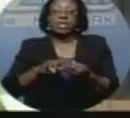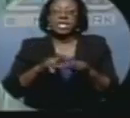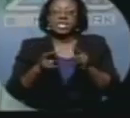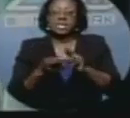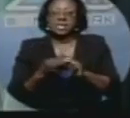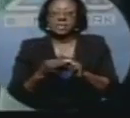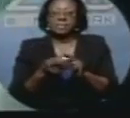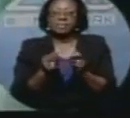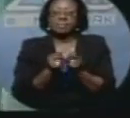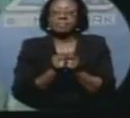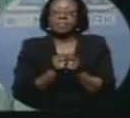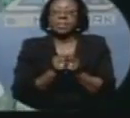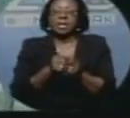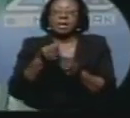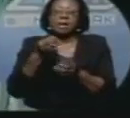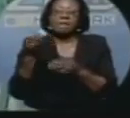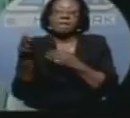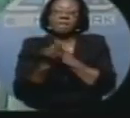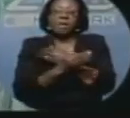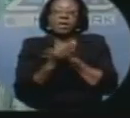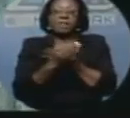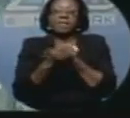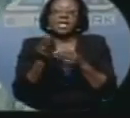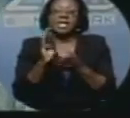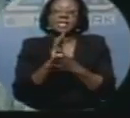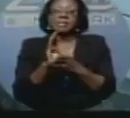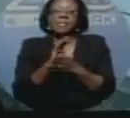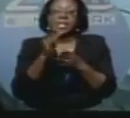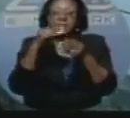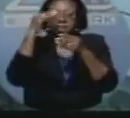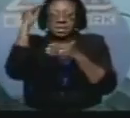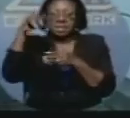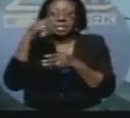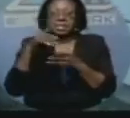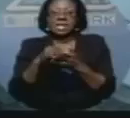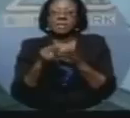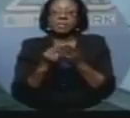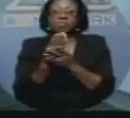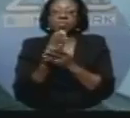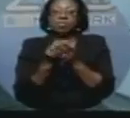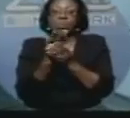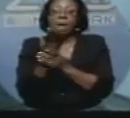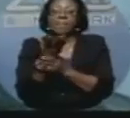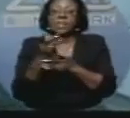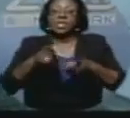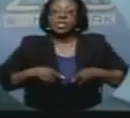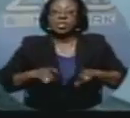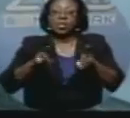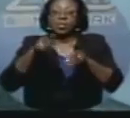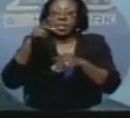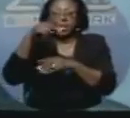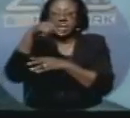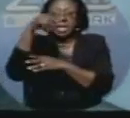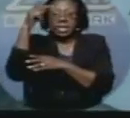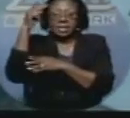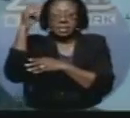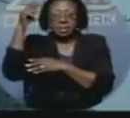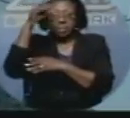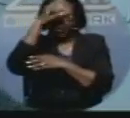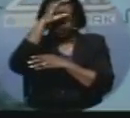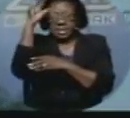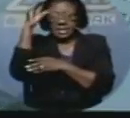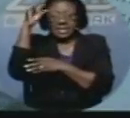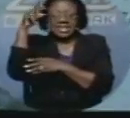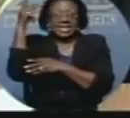two countries. Foreign Affairs Minister Fred Mitchell told that he was raised in the Kennedy era and modeled the late president's tenacity